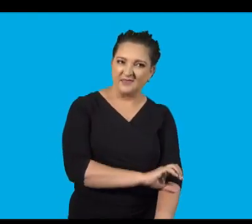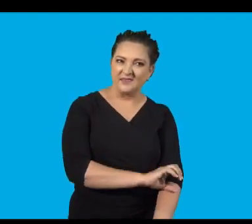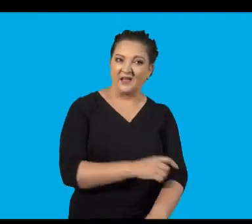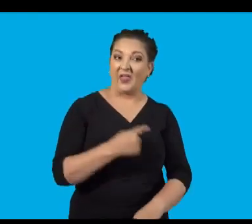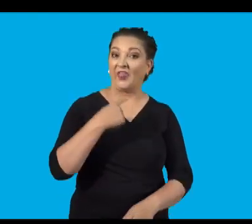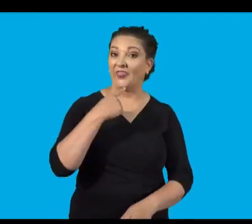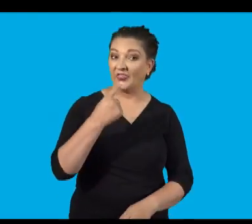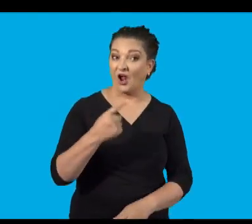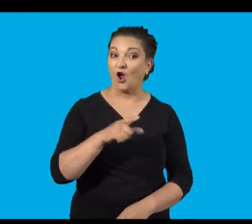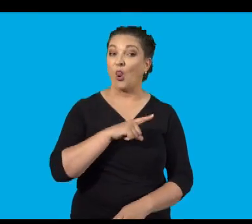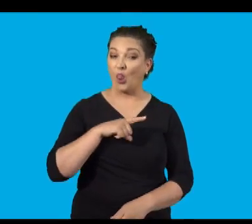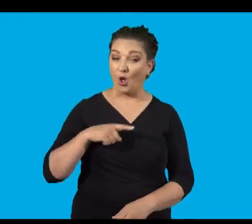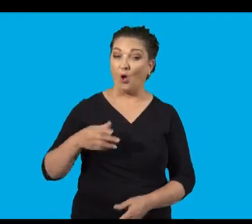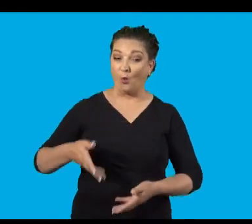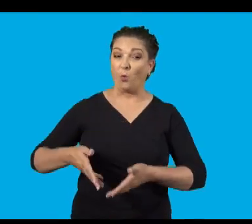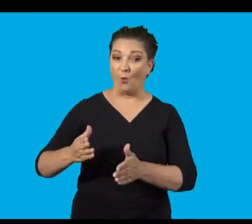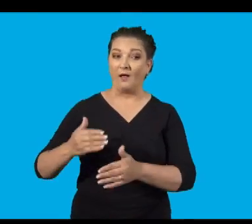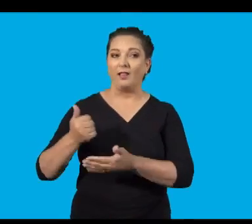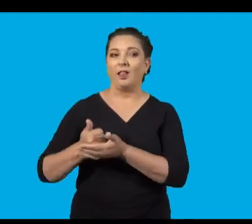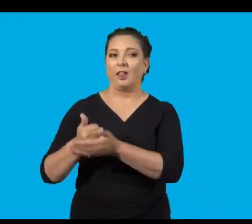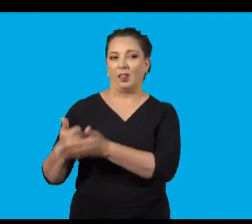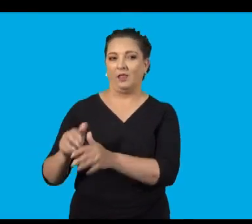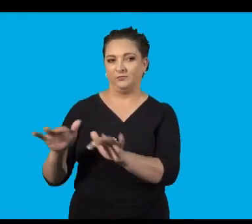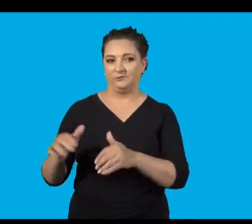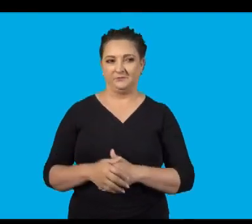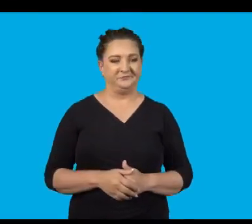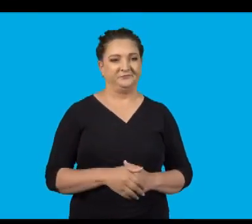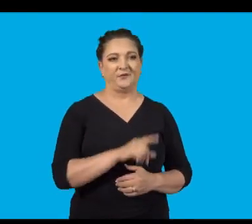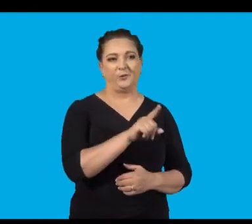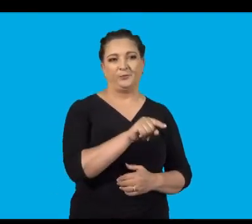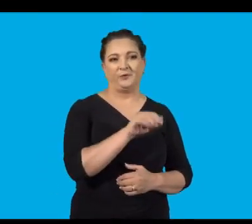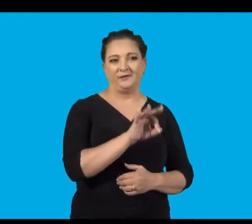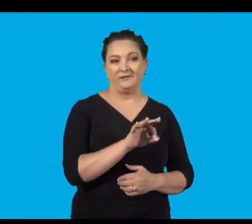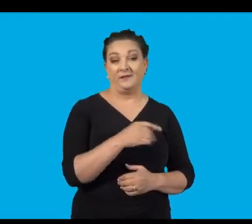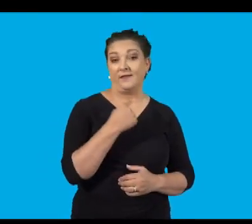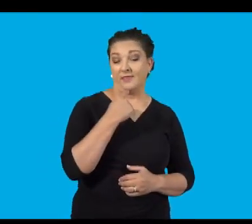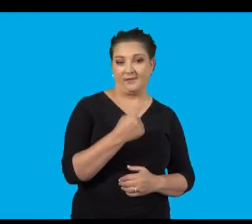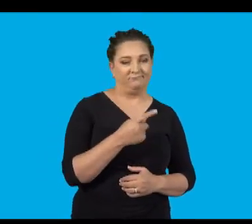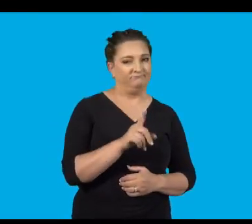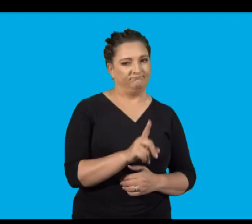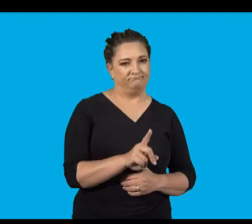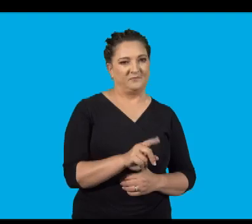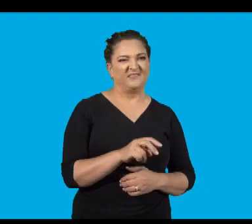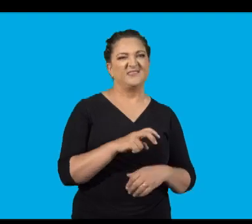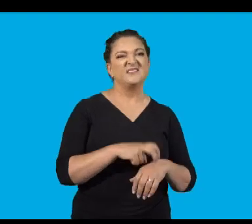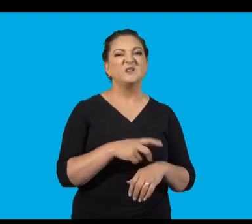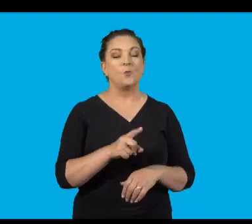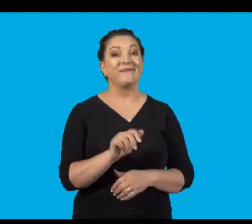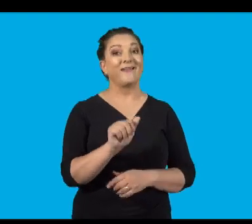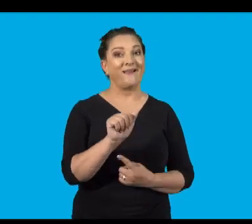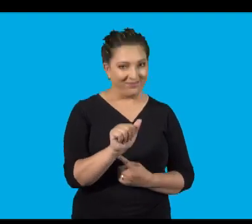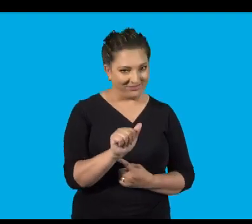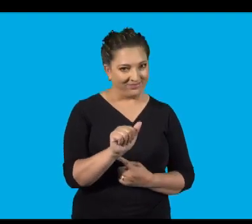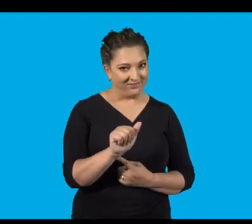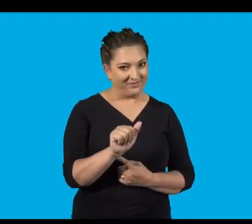go the long way to helping children, all right? So in our response, it says the should actually